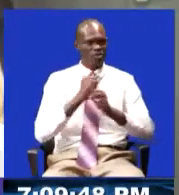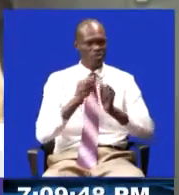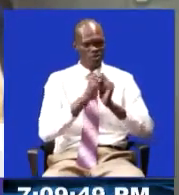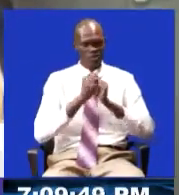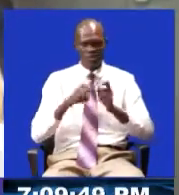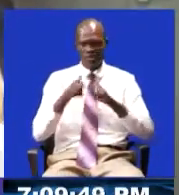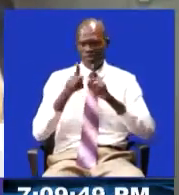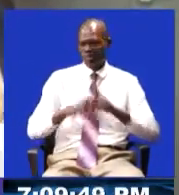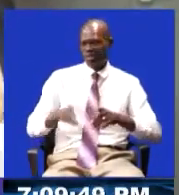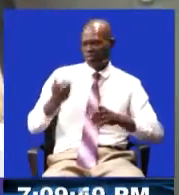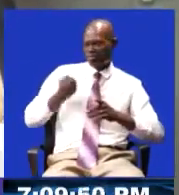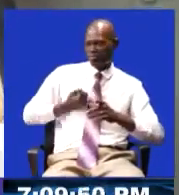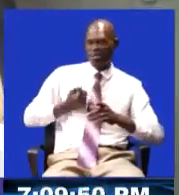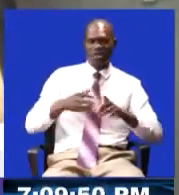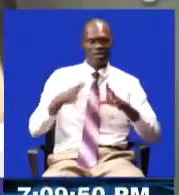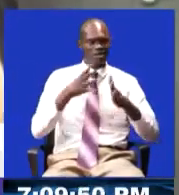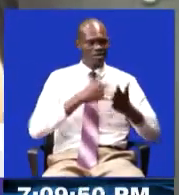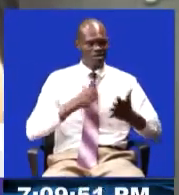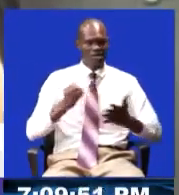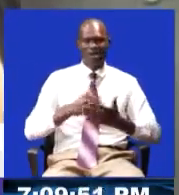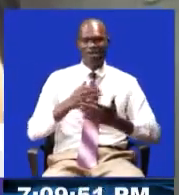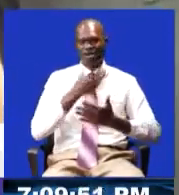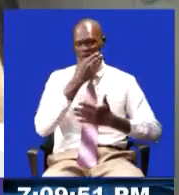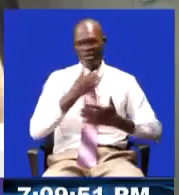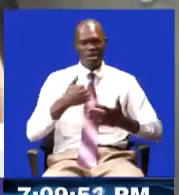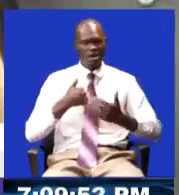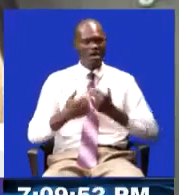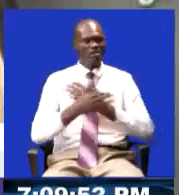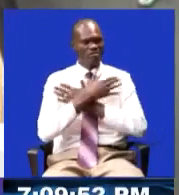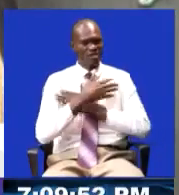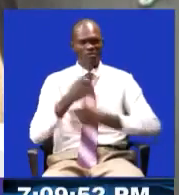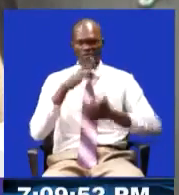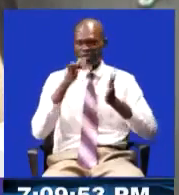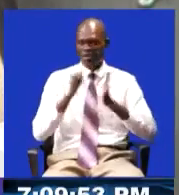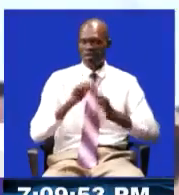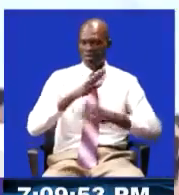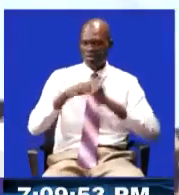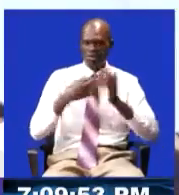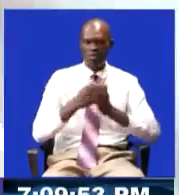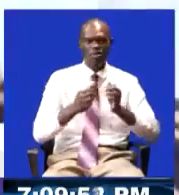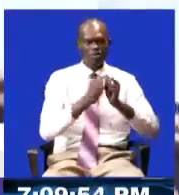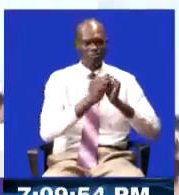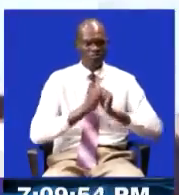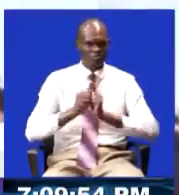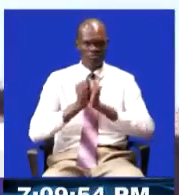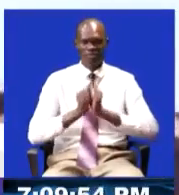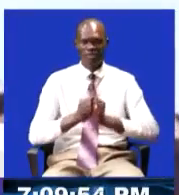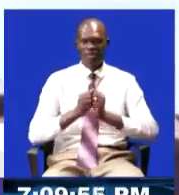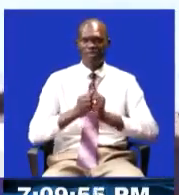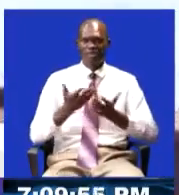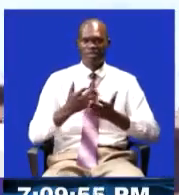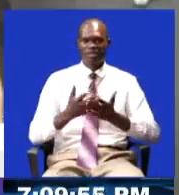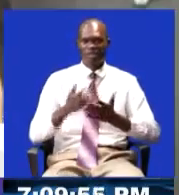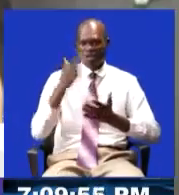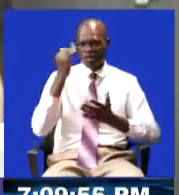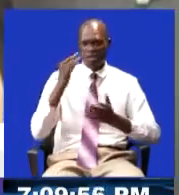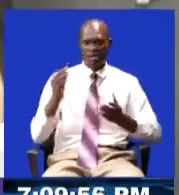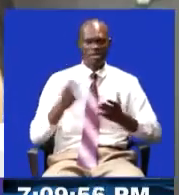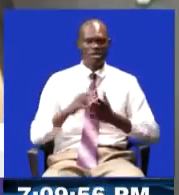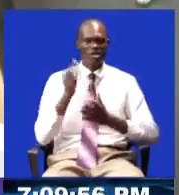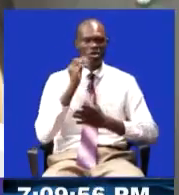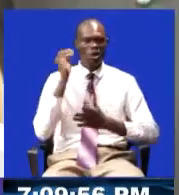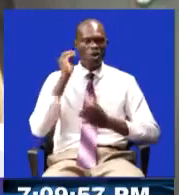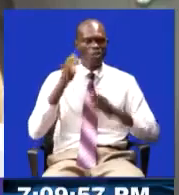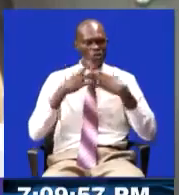Mamine gi machuo duto, obed kodgi gi hera mondo jogo duto riwre kode. Nikech dala ma